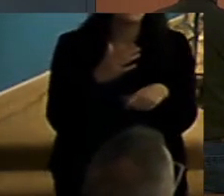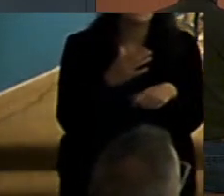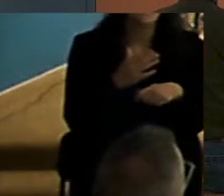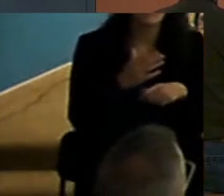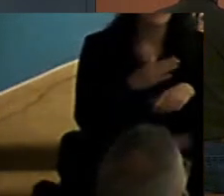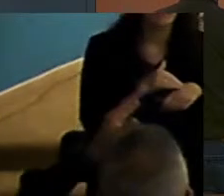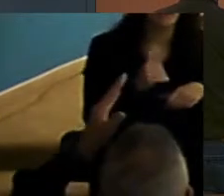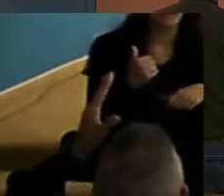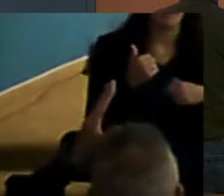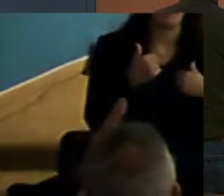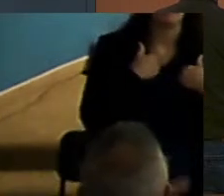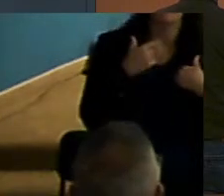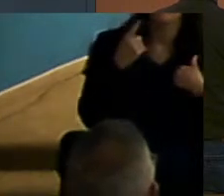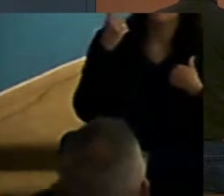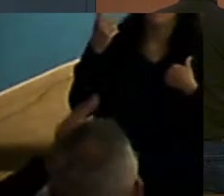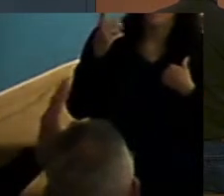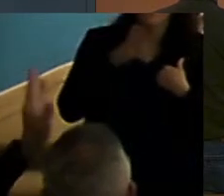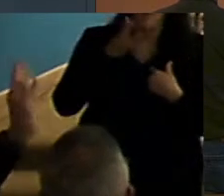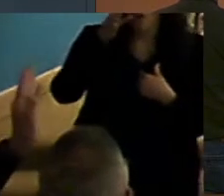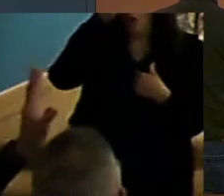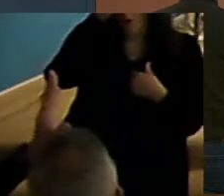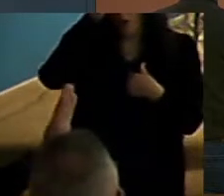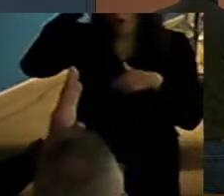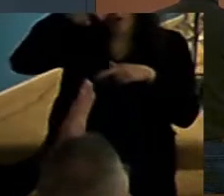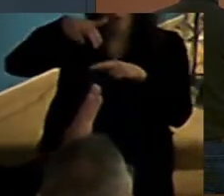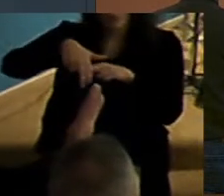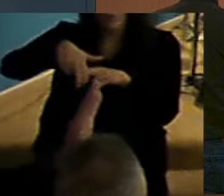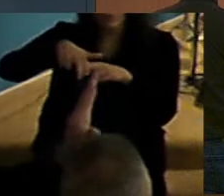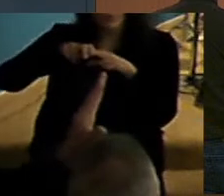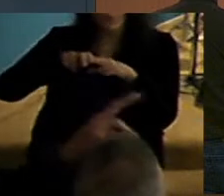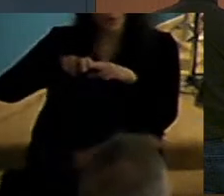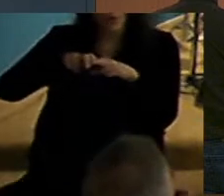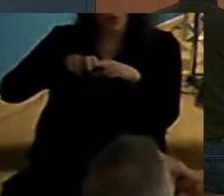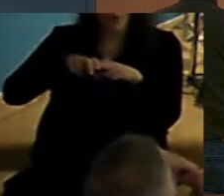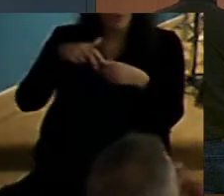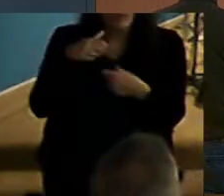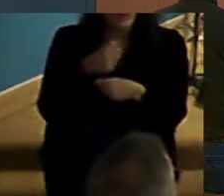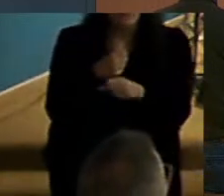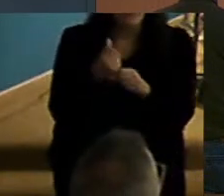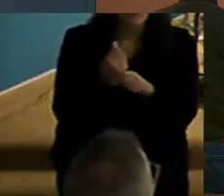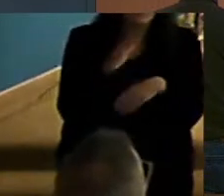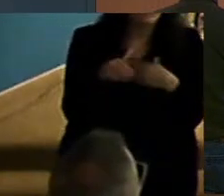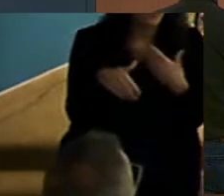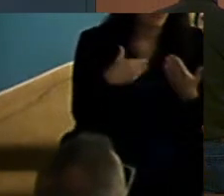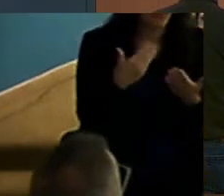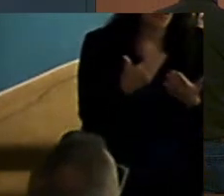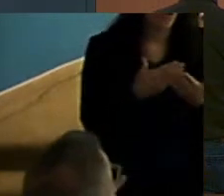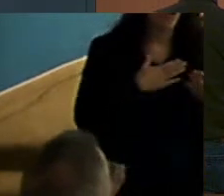Strong.